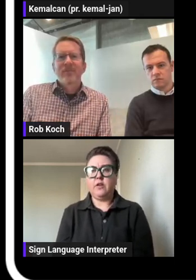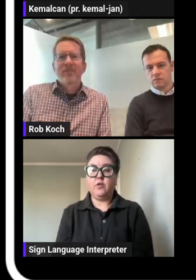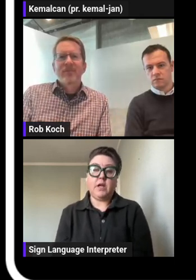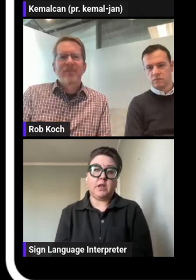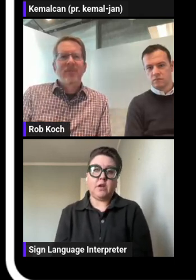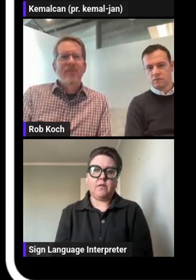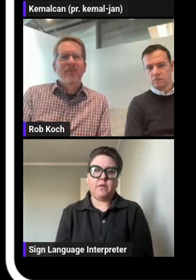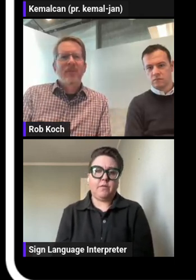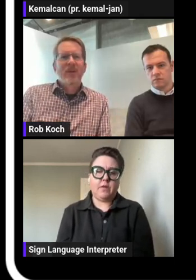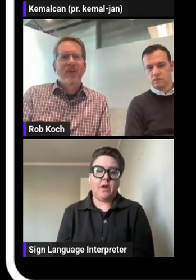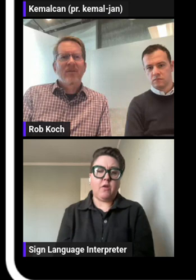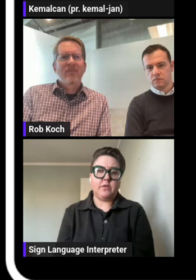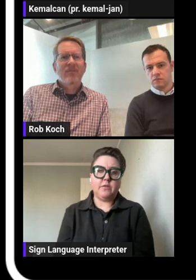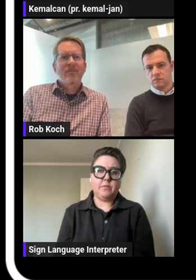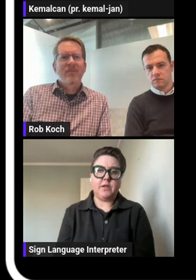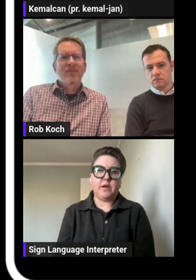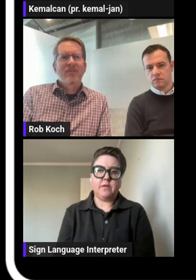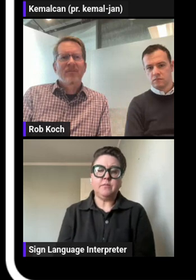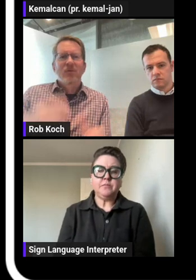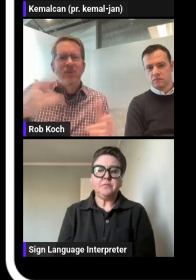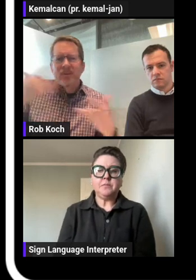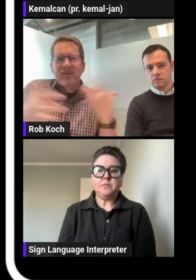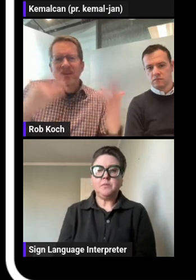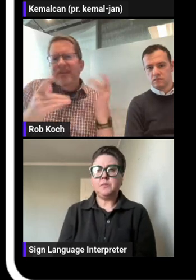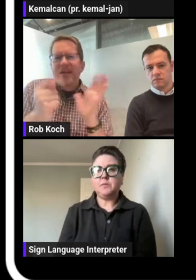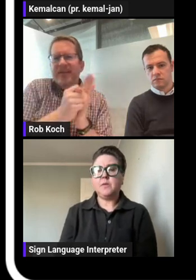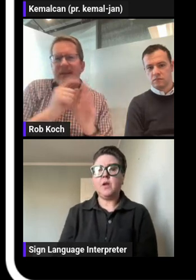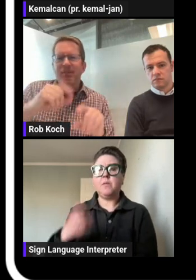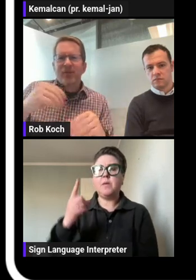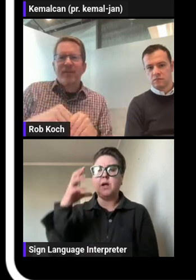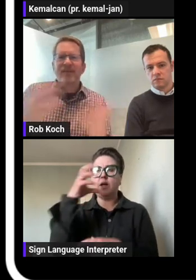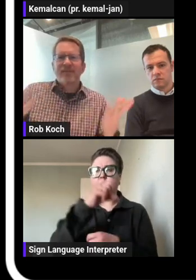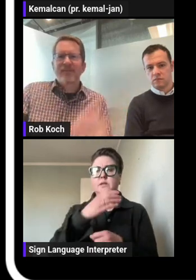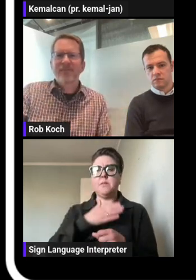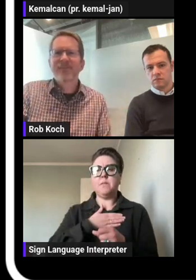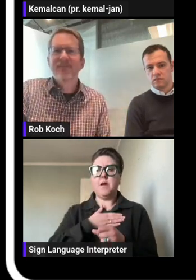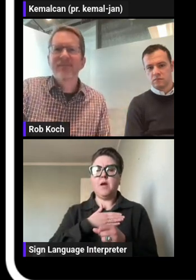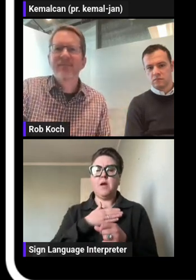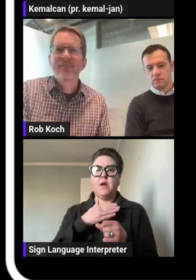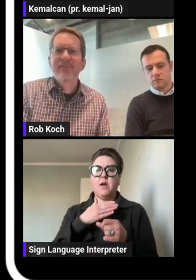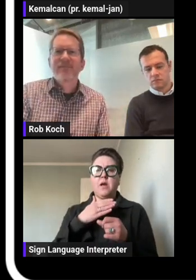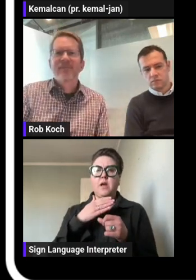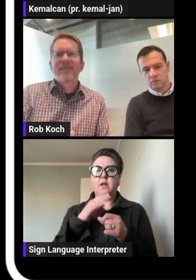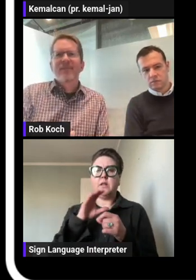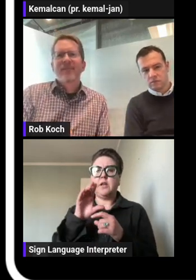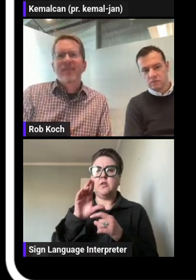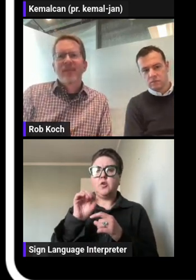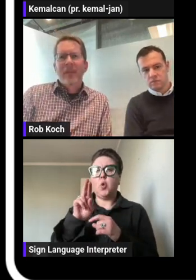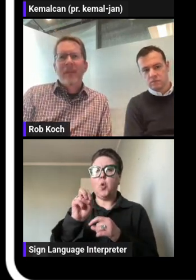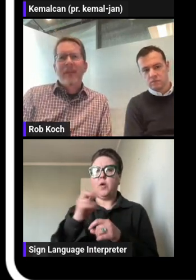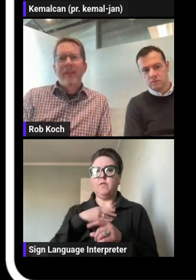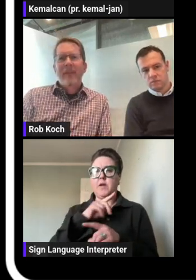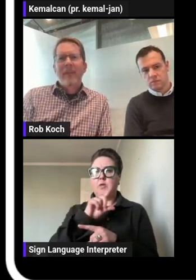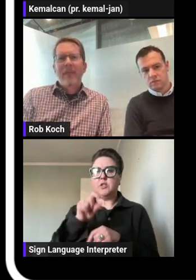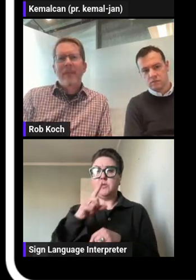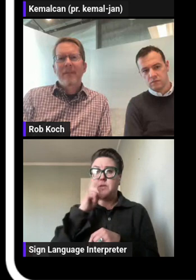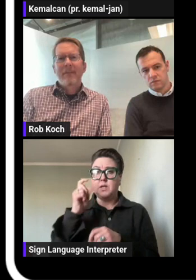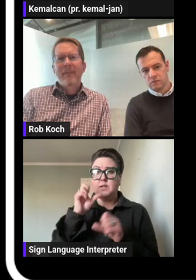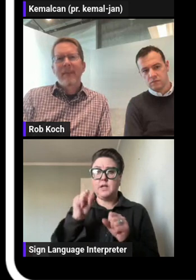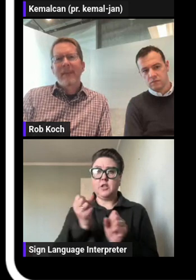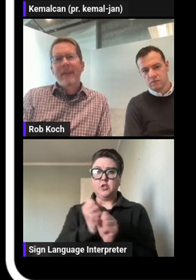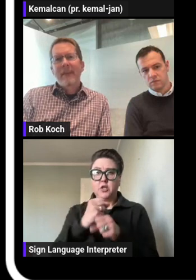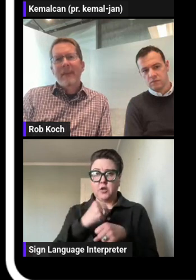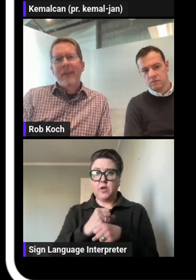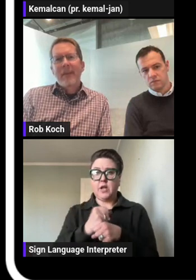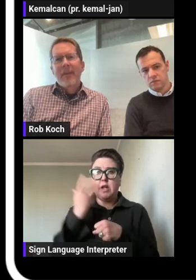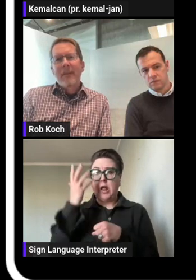and you could get there if they aren't, but yeah. But I guess my core of my question is, like, just because they can generate one that